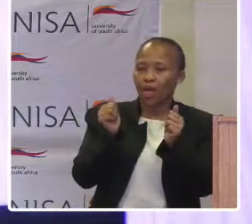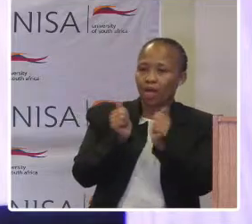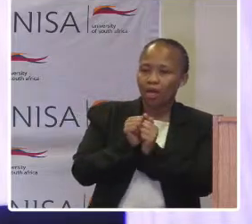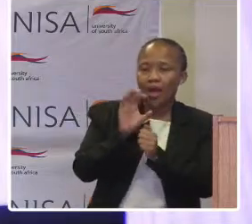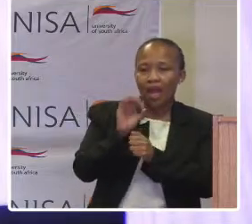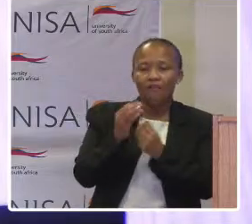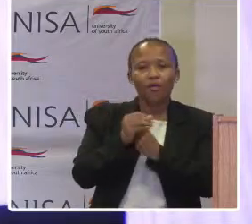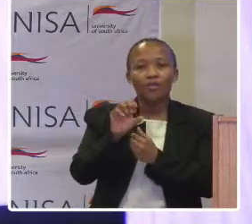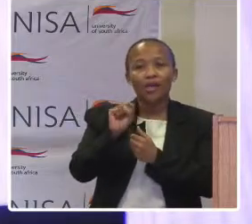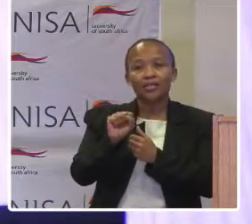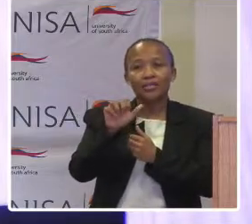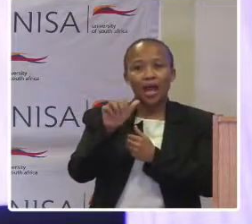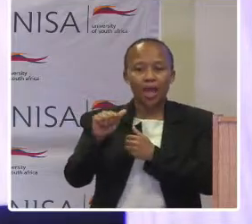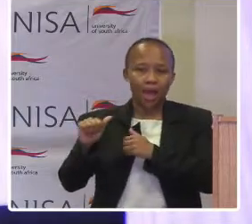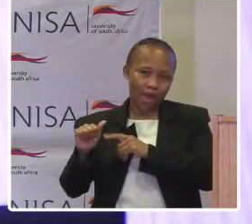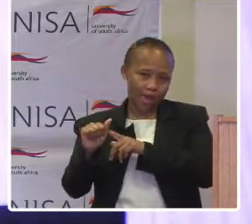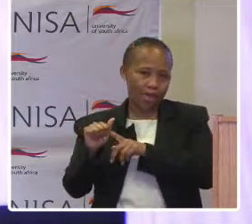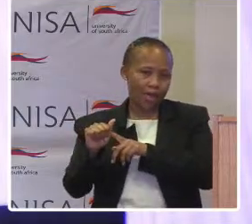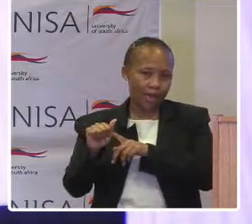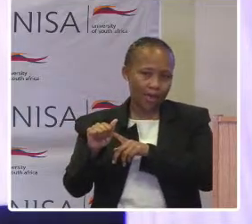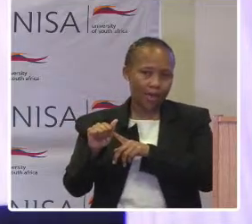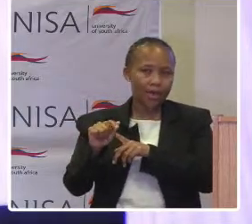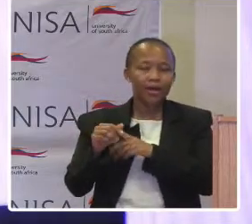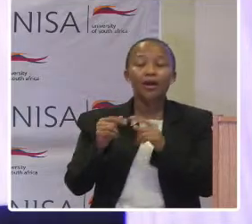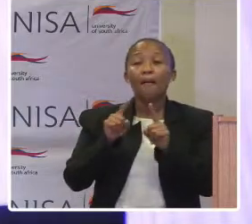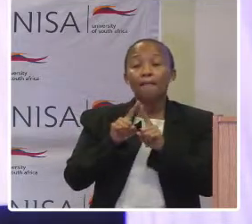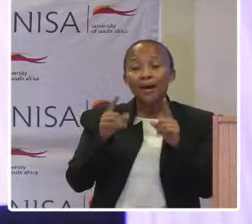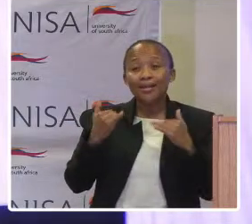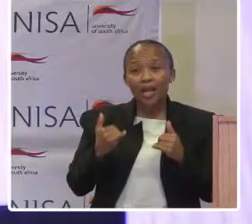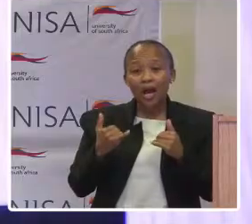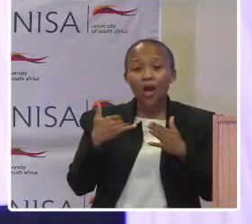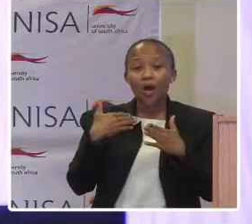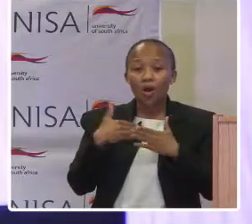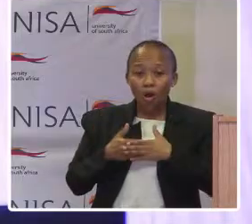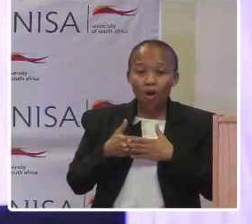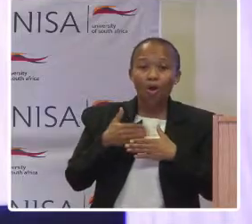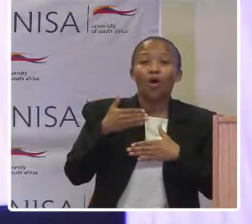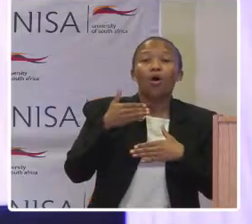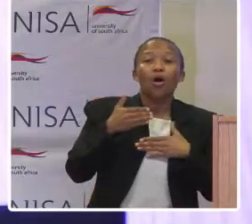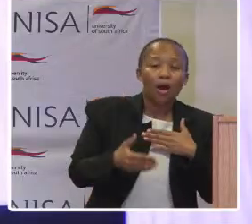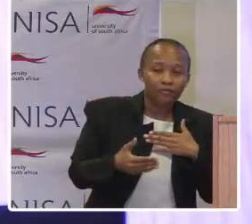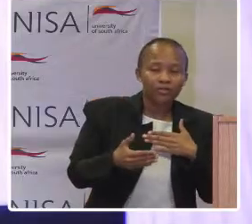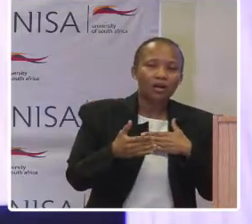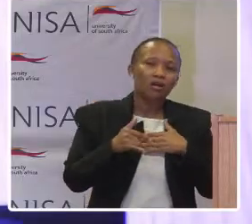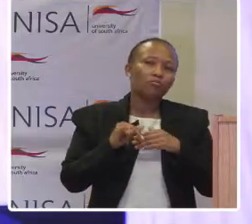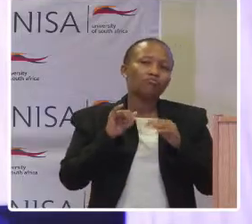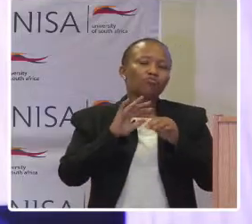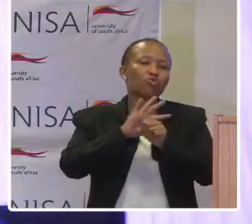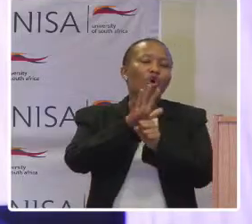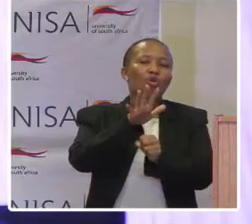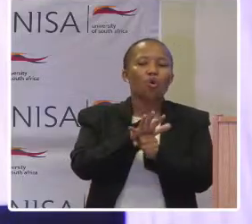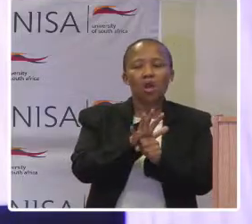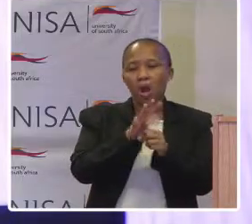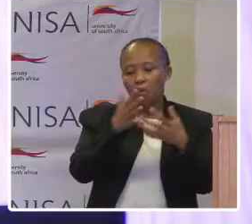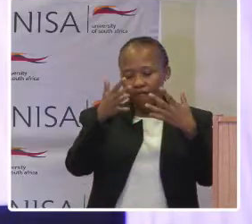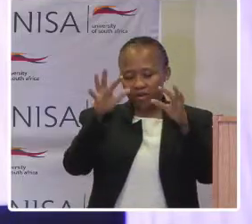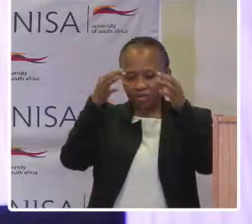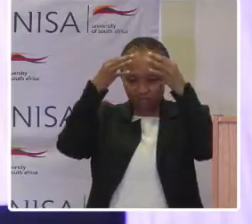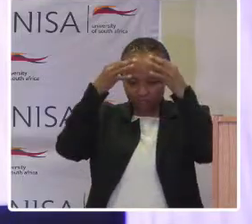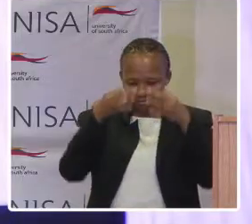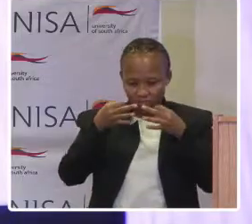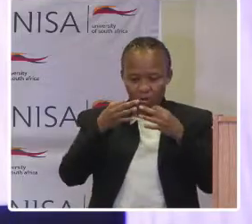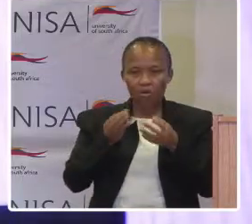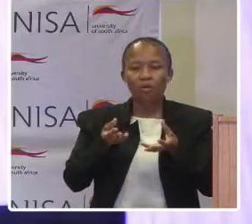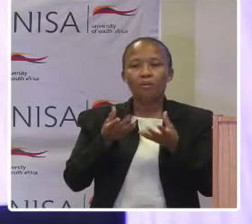But post to COVID-19, we also decided that we needed to rebuild our